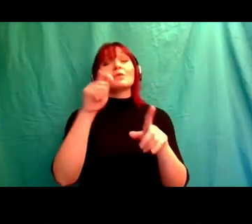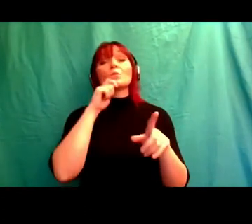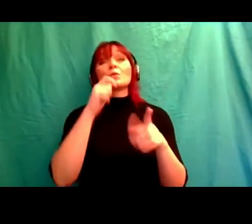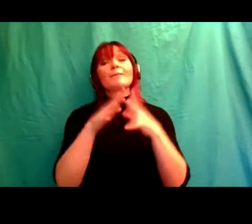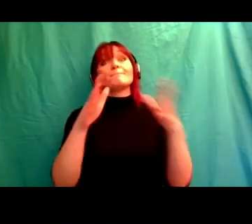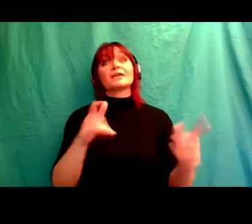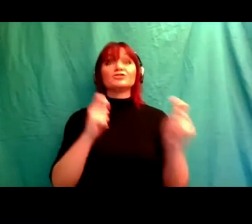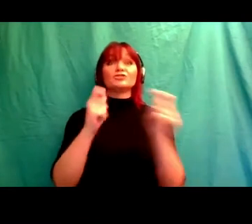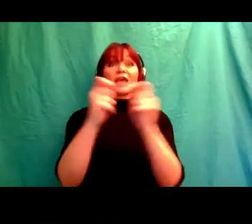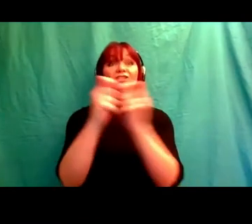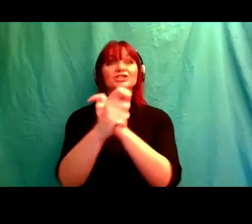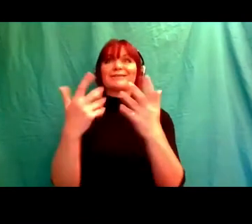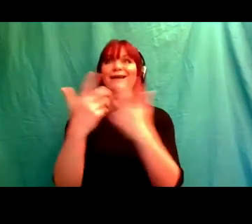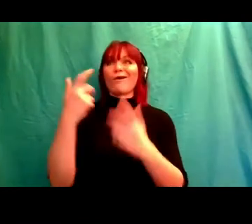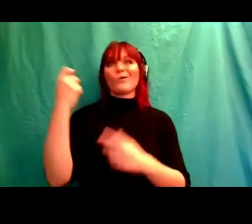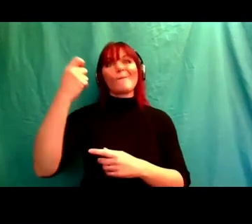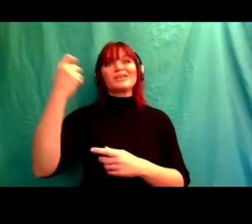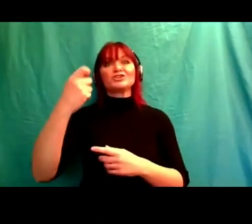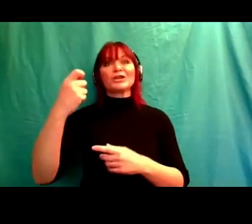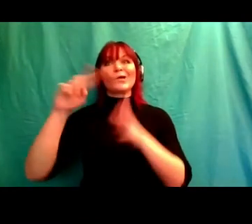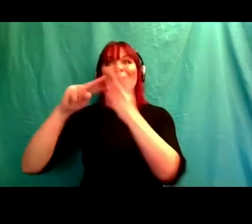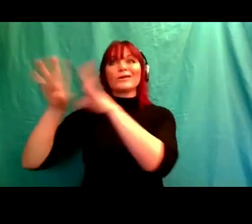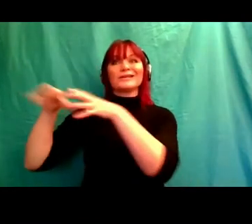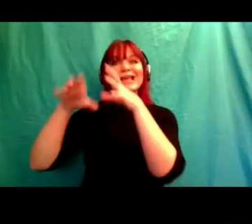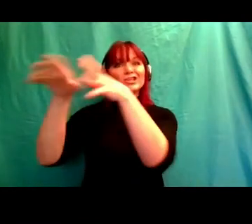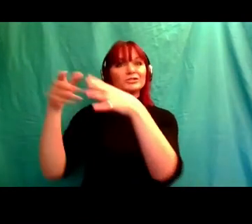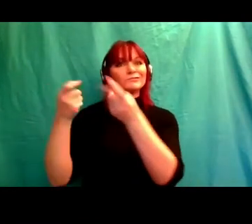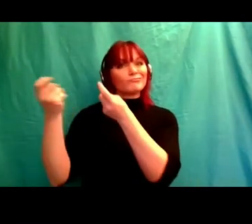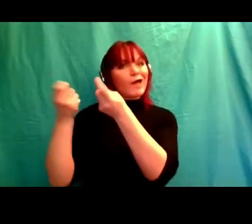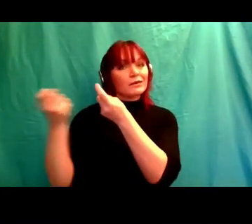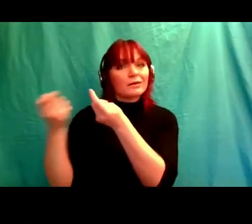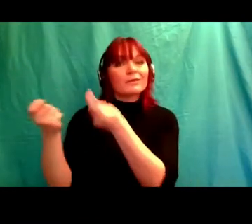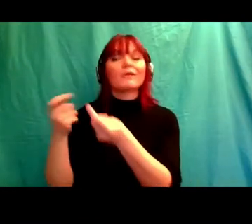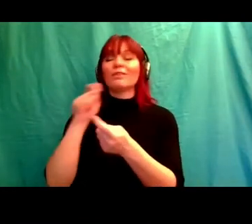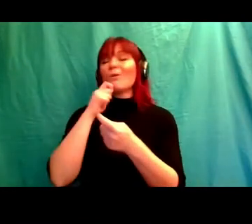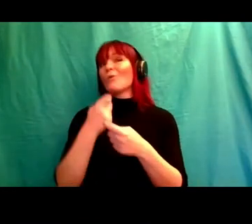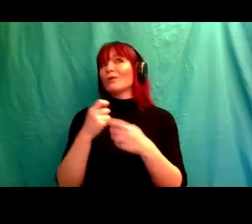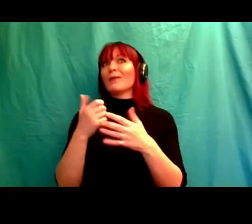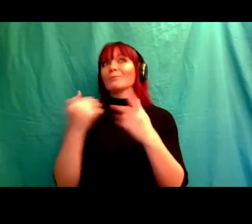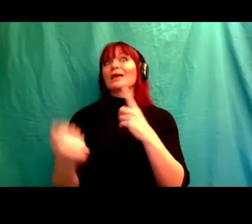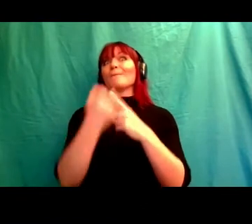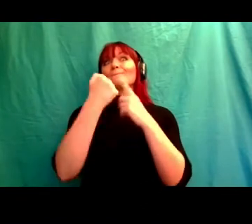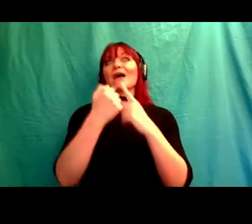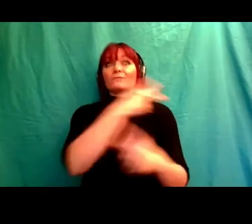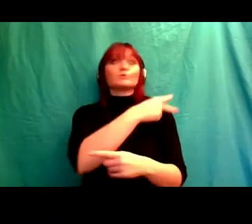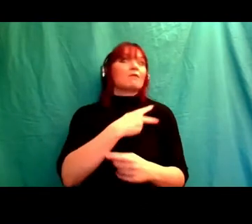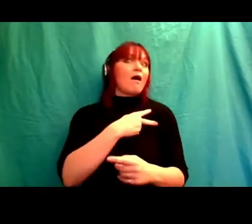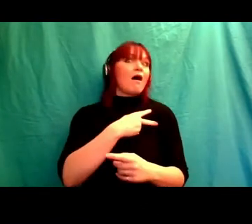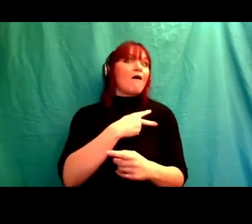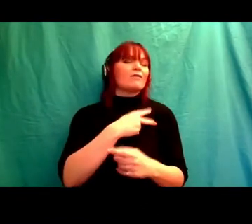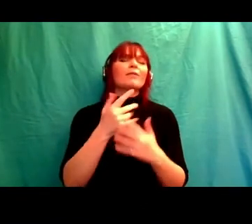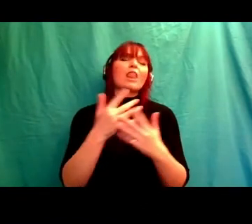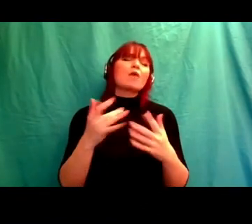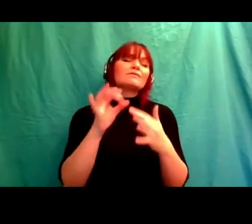how commissioning organisations run. That will mean some quite big changes potentially for staff in those organisations. But lots of the detail is still to